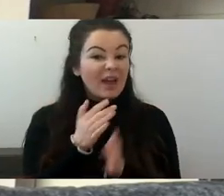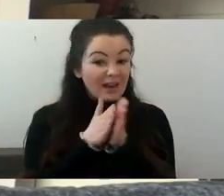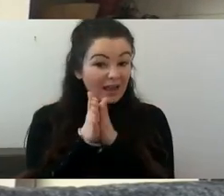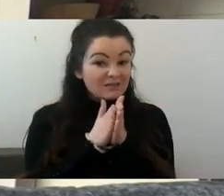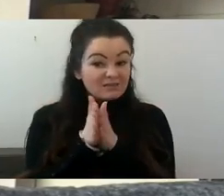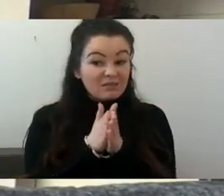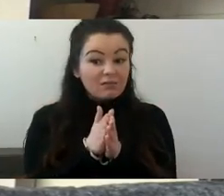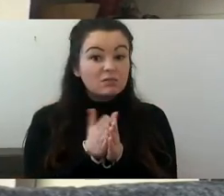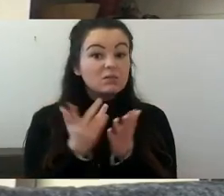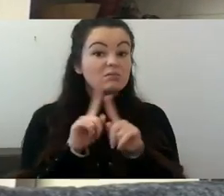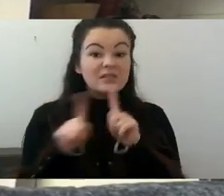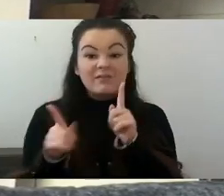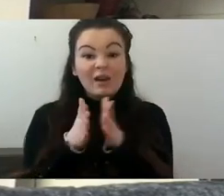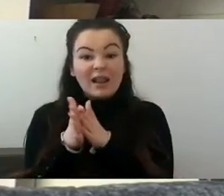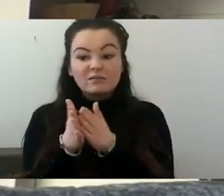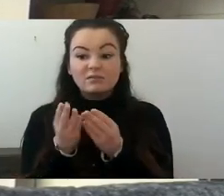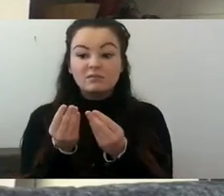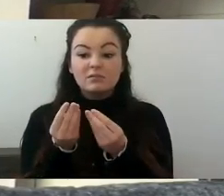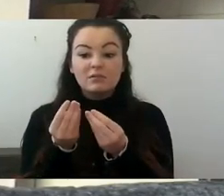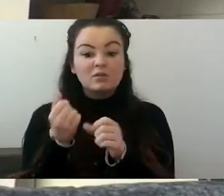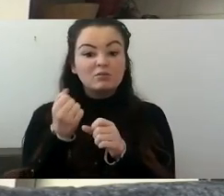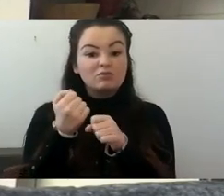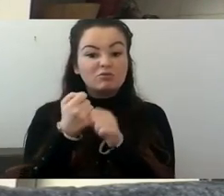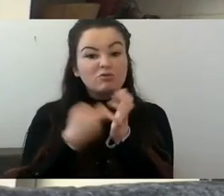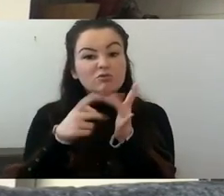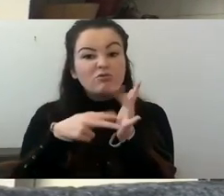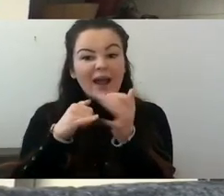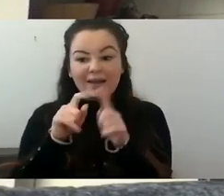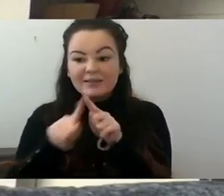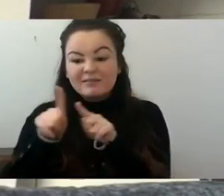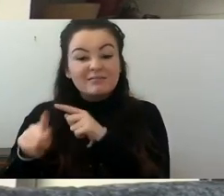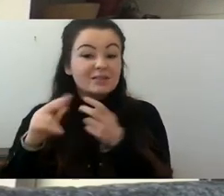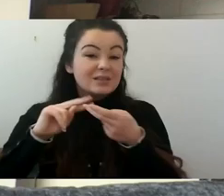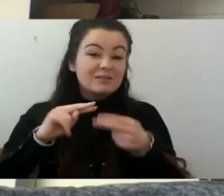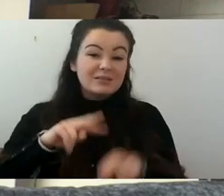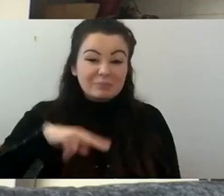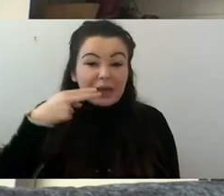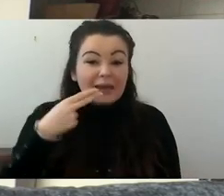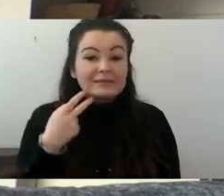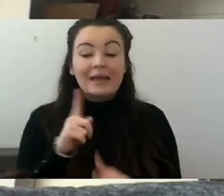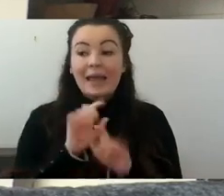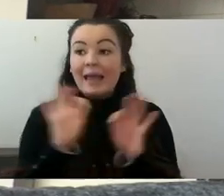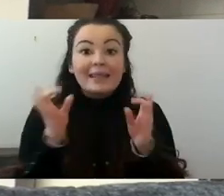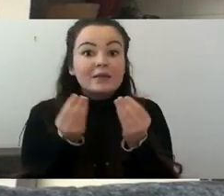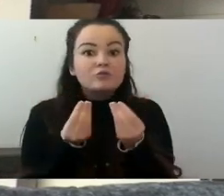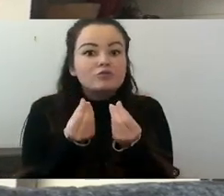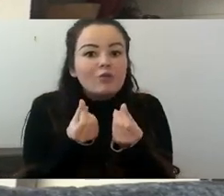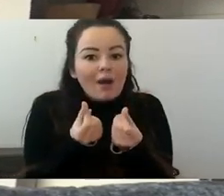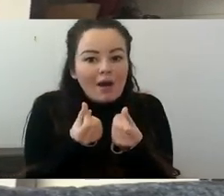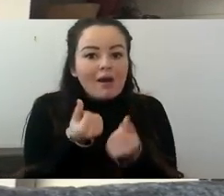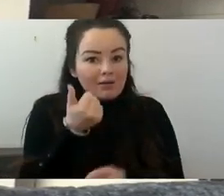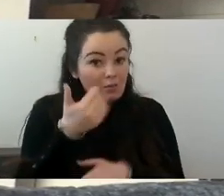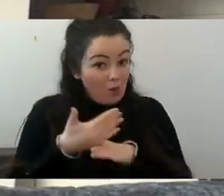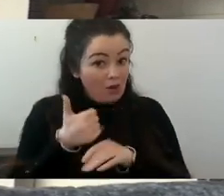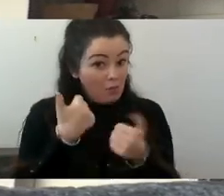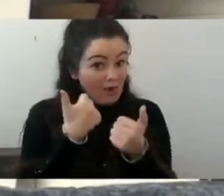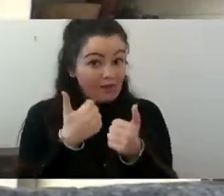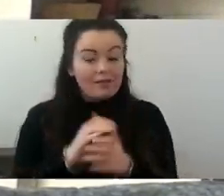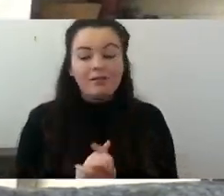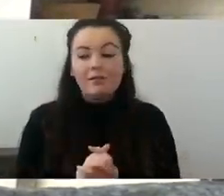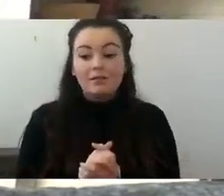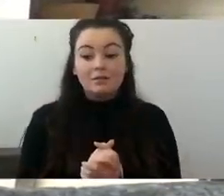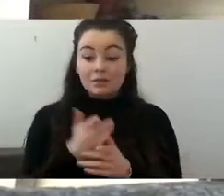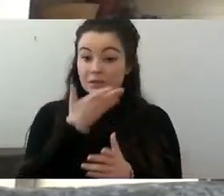red lentils, pulses, grains, spaghetti, anything dry like that. If you don't have anything that you